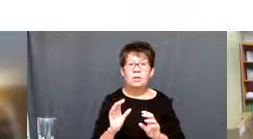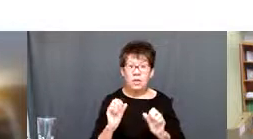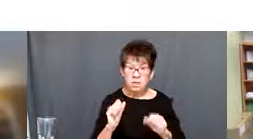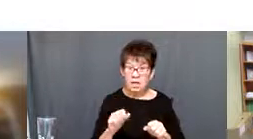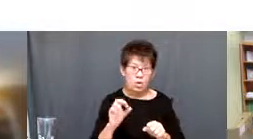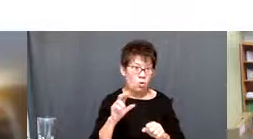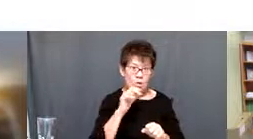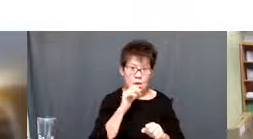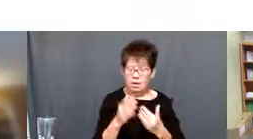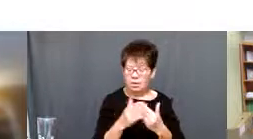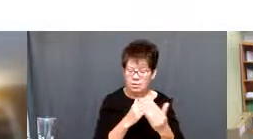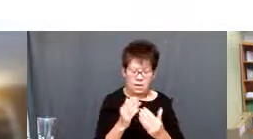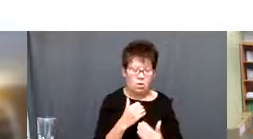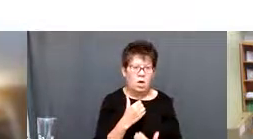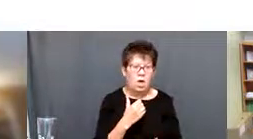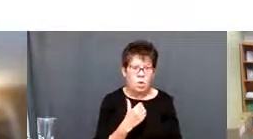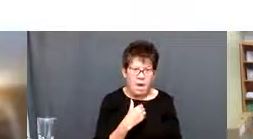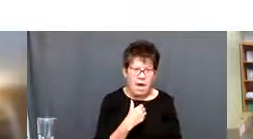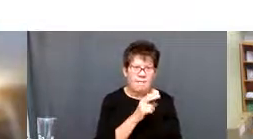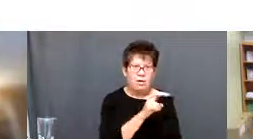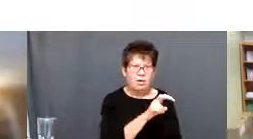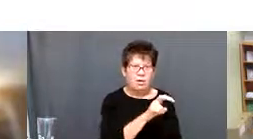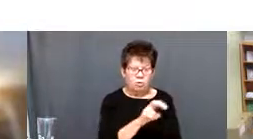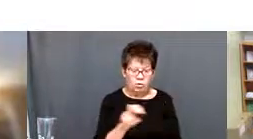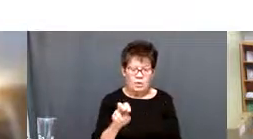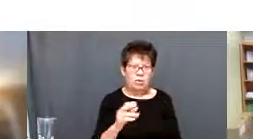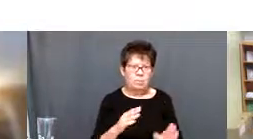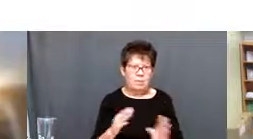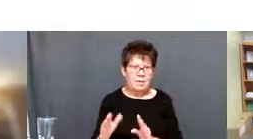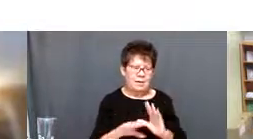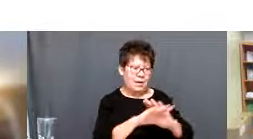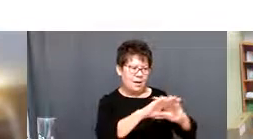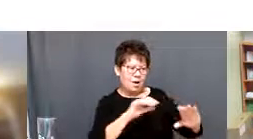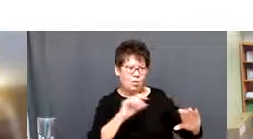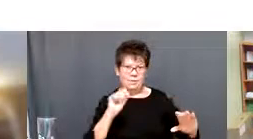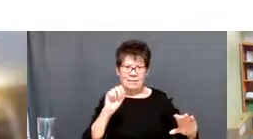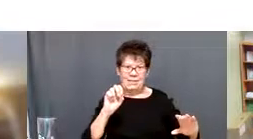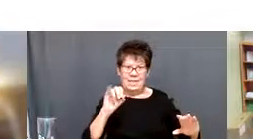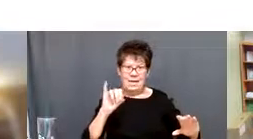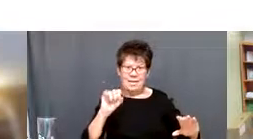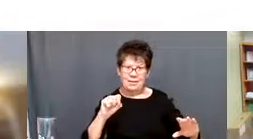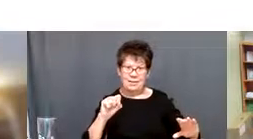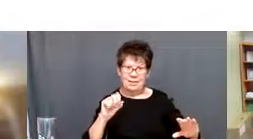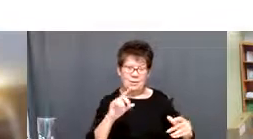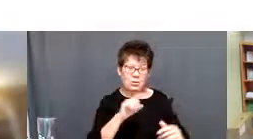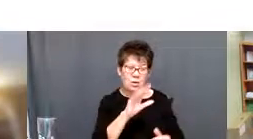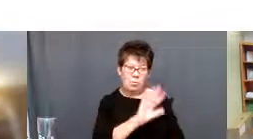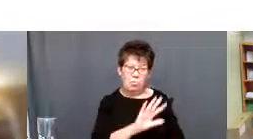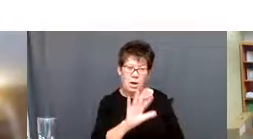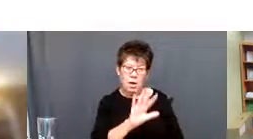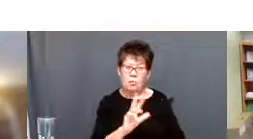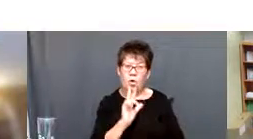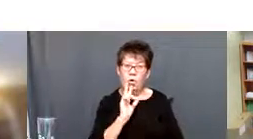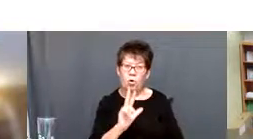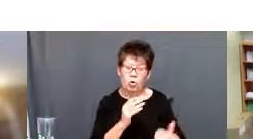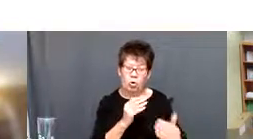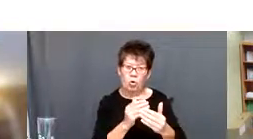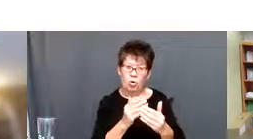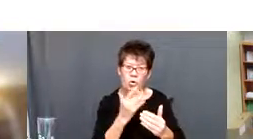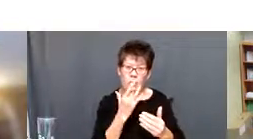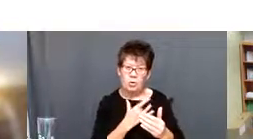always a transition planning conference out of TEIS. And this really occurs as your child approaches their 3rd birthday. We try to have